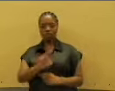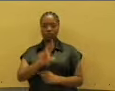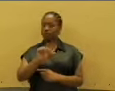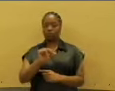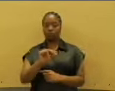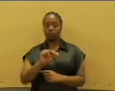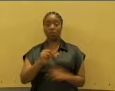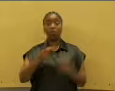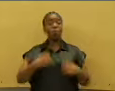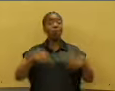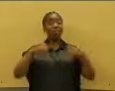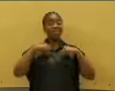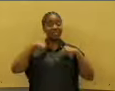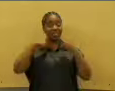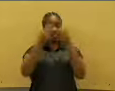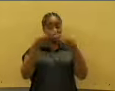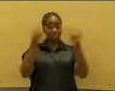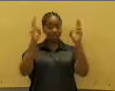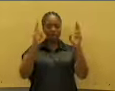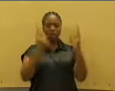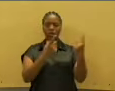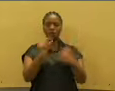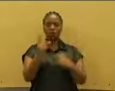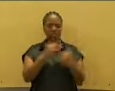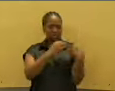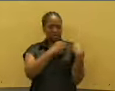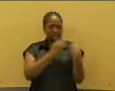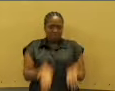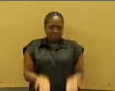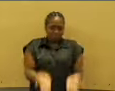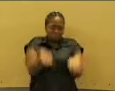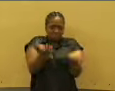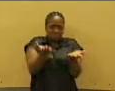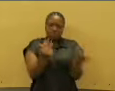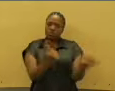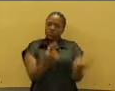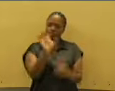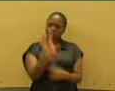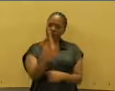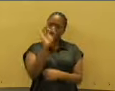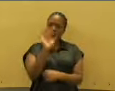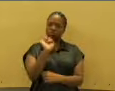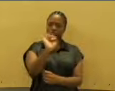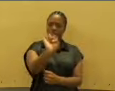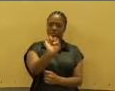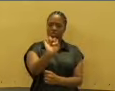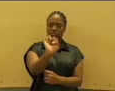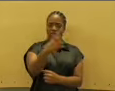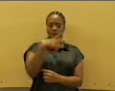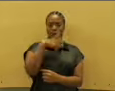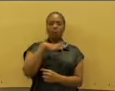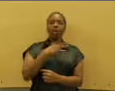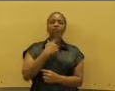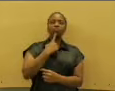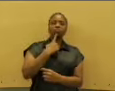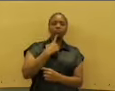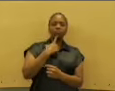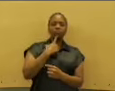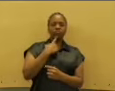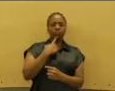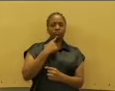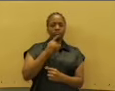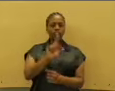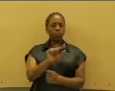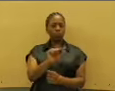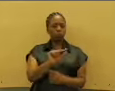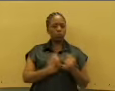as institutions, is to create safe spaces for people who would like to express themselves to do so in a safe